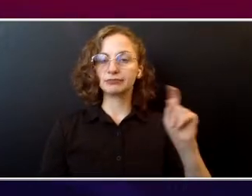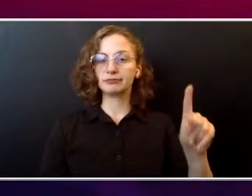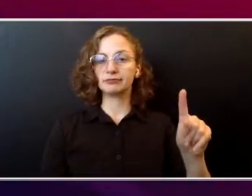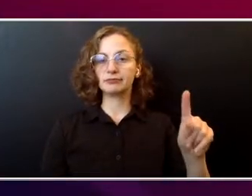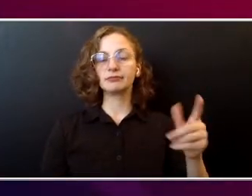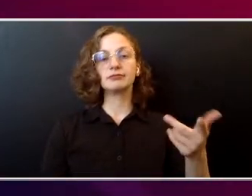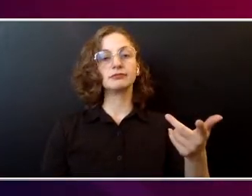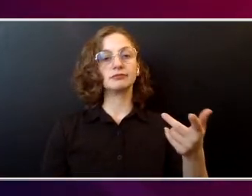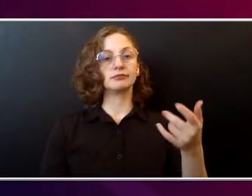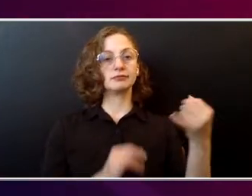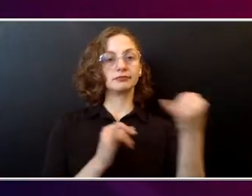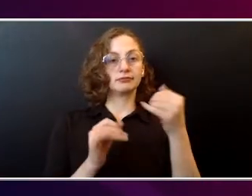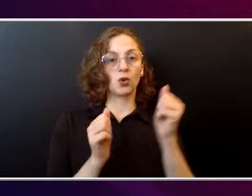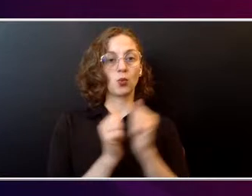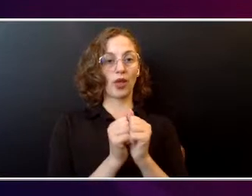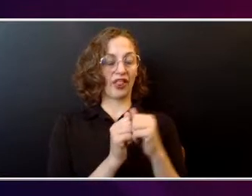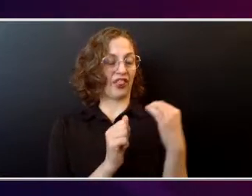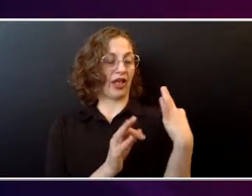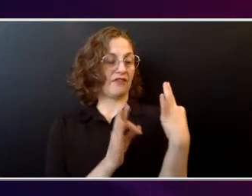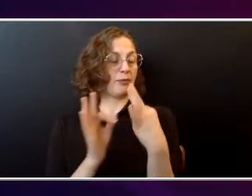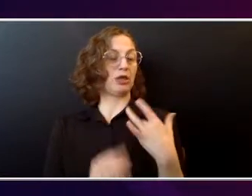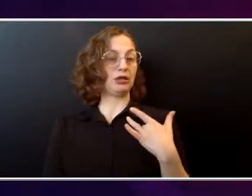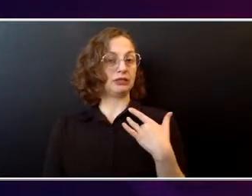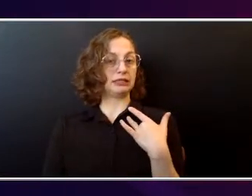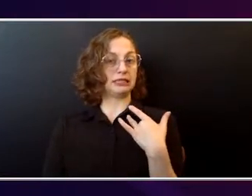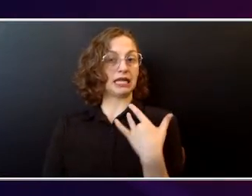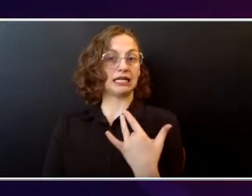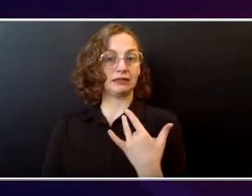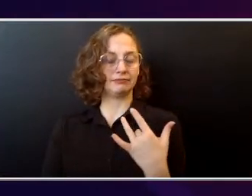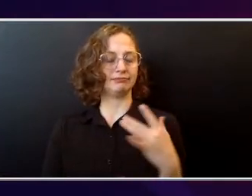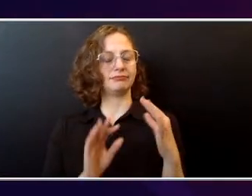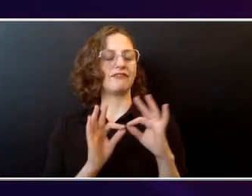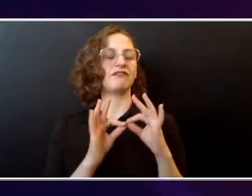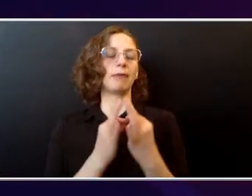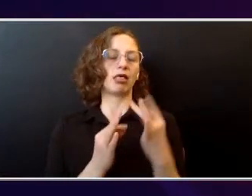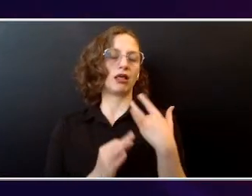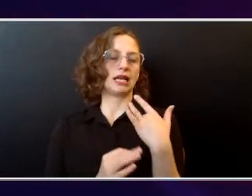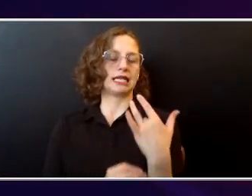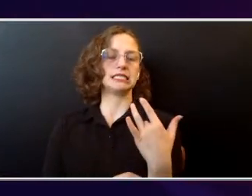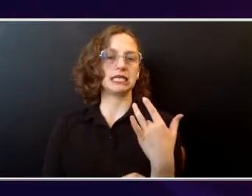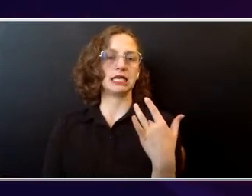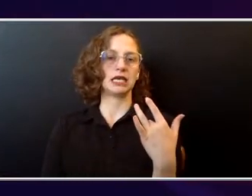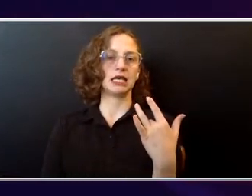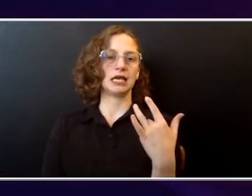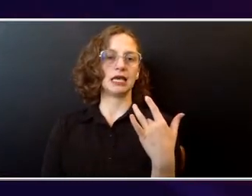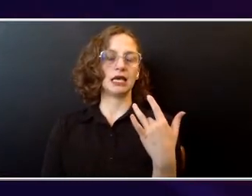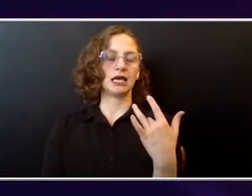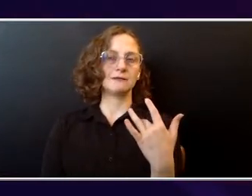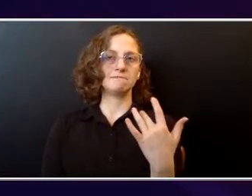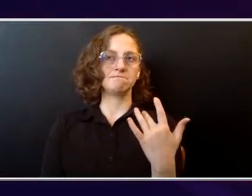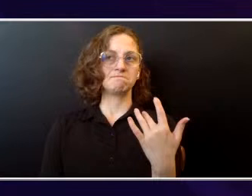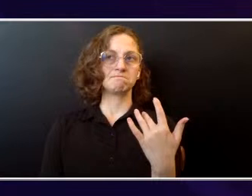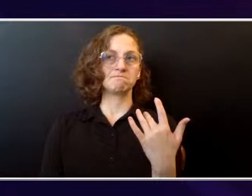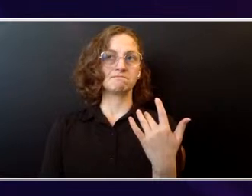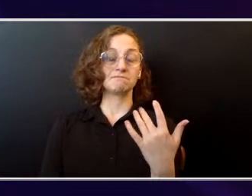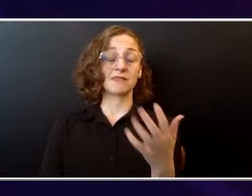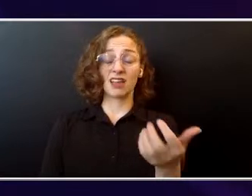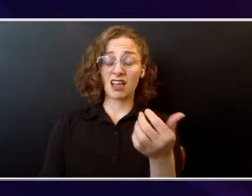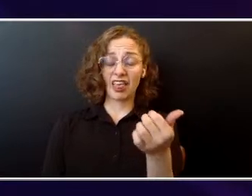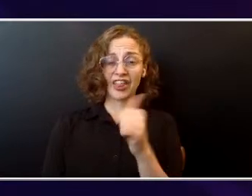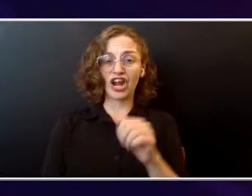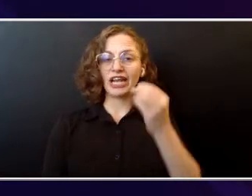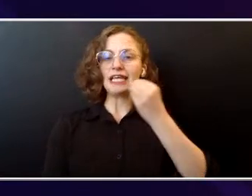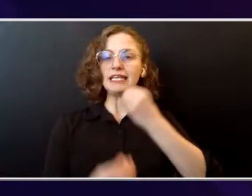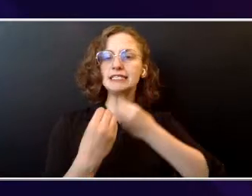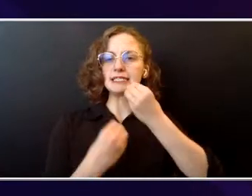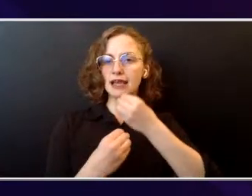familial predisposition, besides undergoing these kinds of treatments, are there any dietary considerations that could help